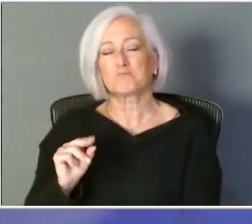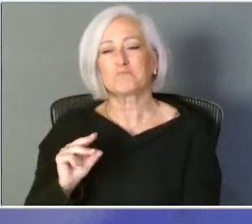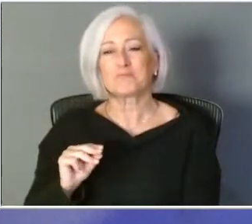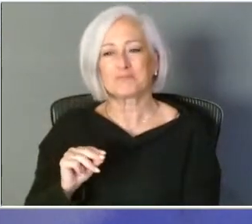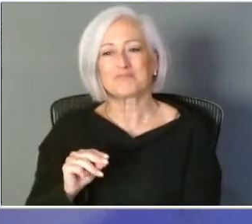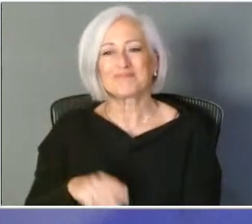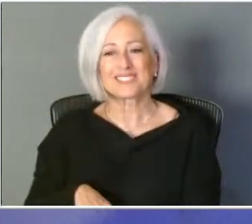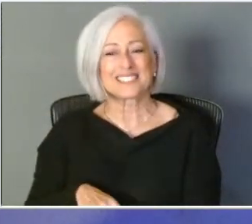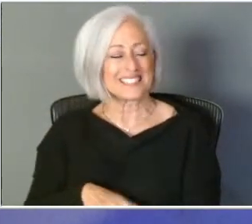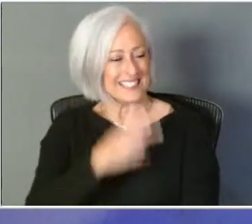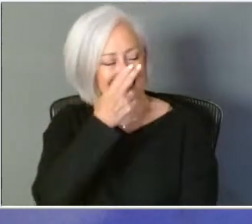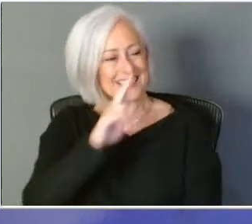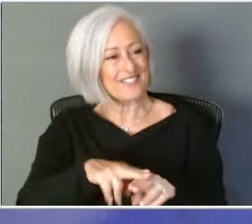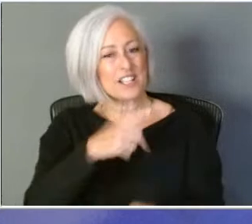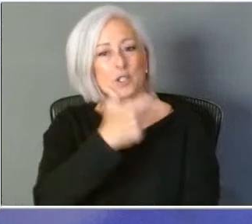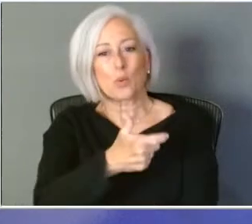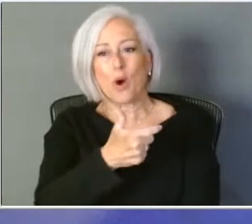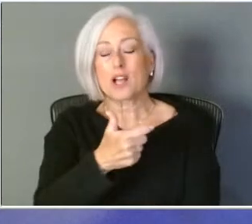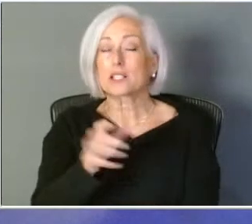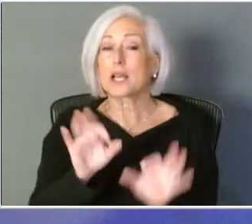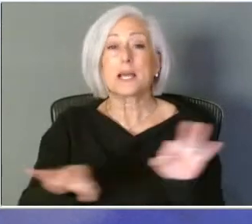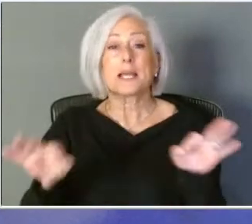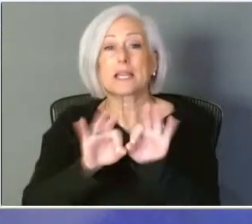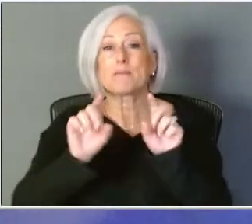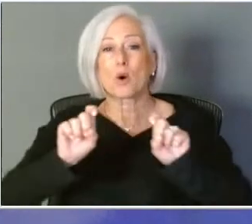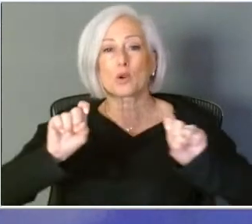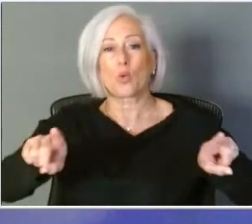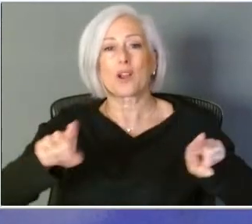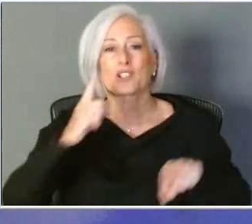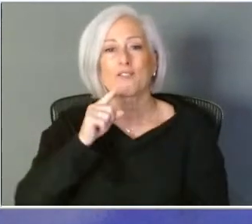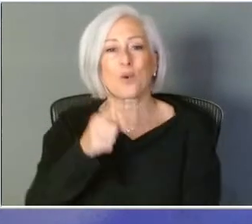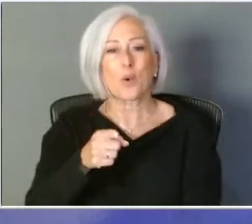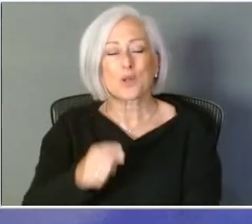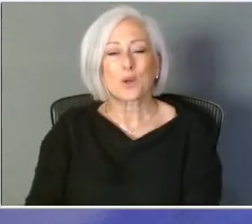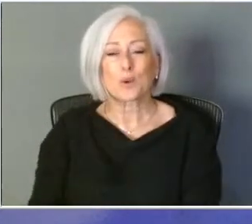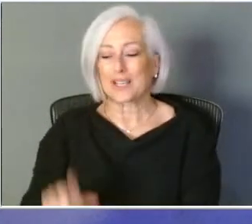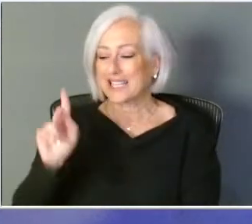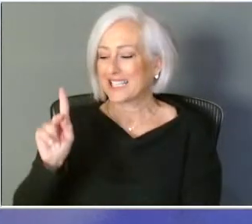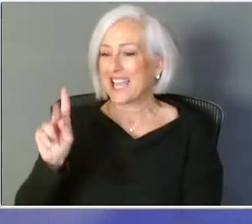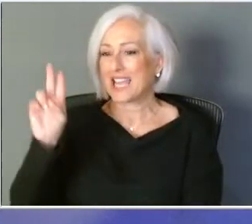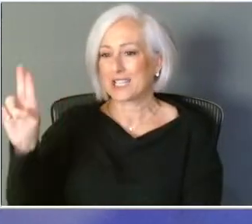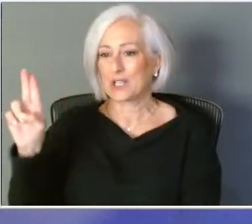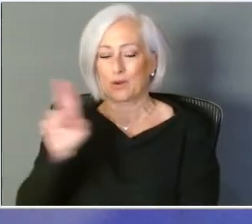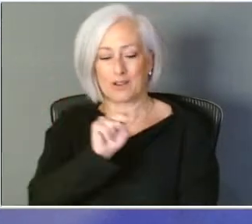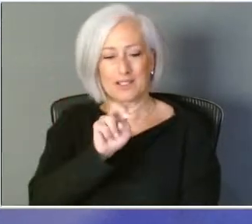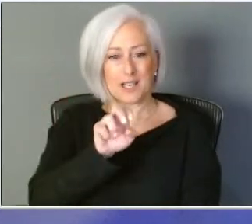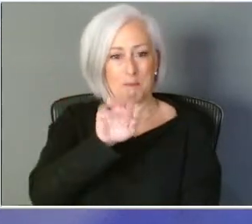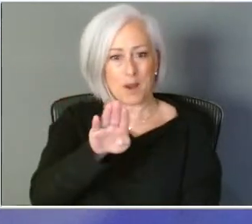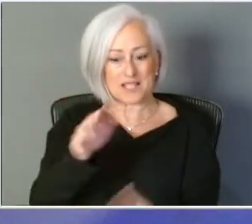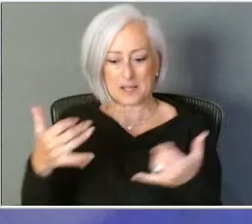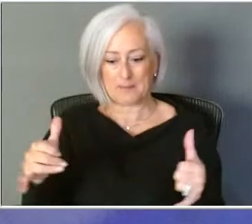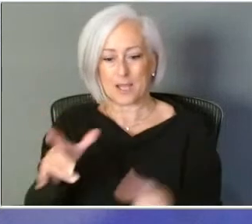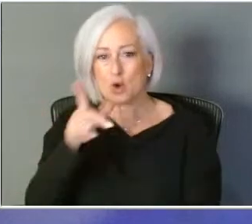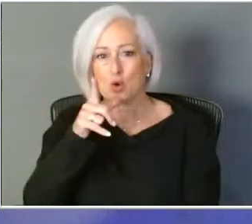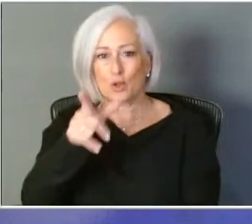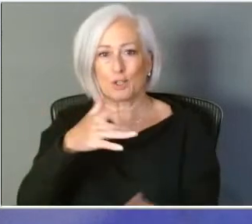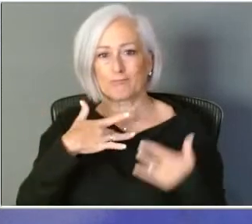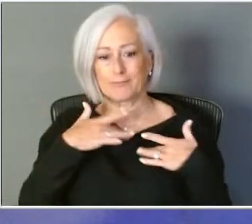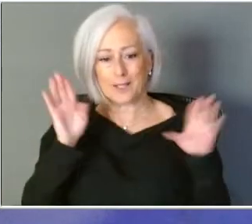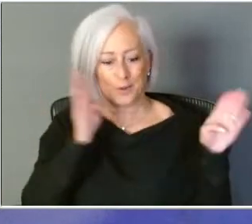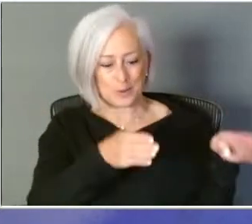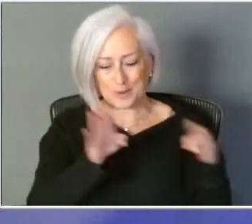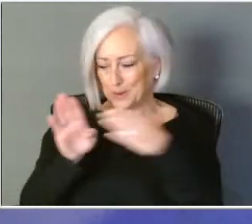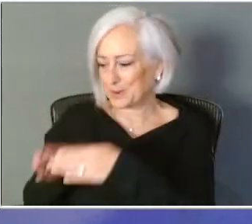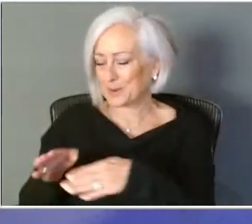fun to watch. And here's a very important question from Stu for you. When KU and Nebraska play, who does Dr. Woods cheer for? There's really only one